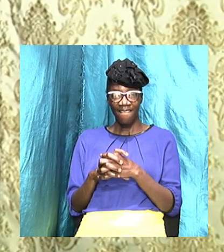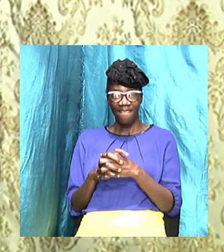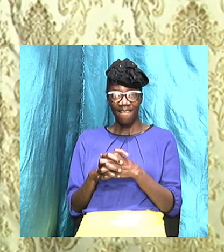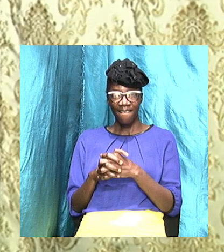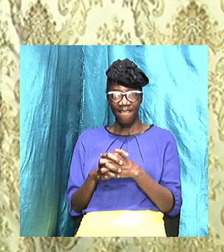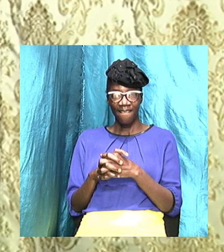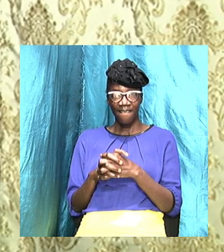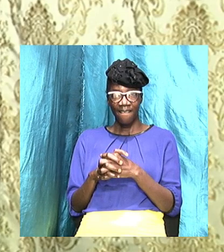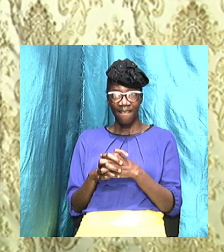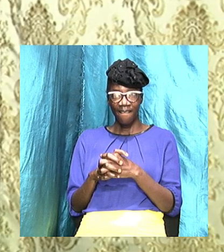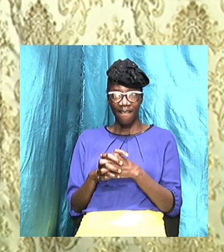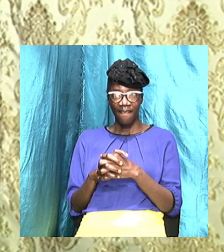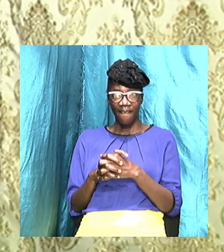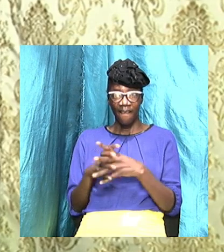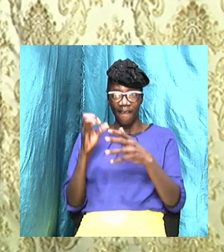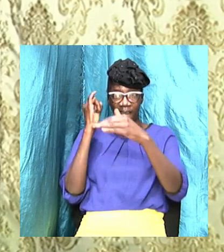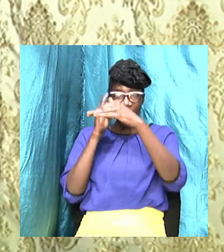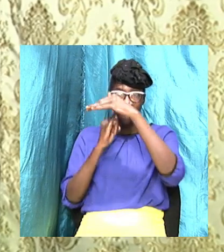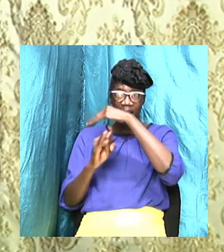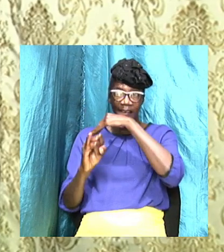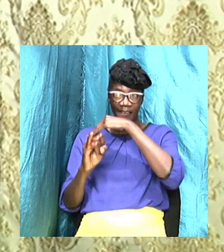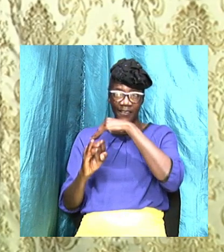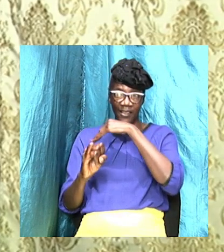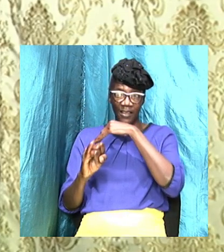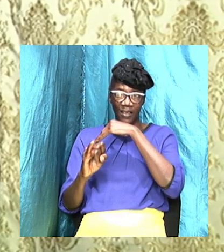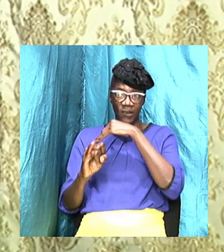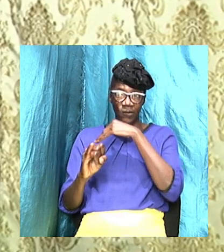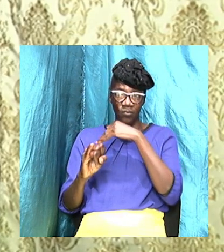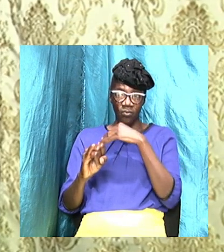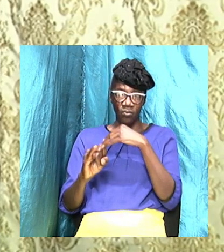And then let us look at Isaiah 6,